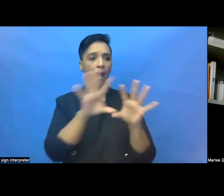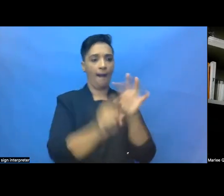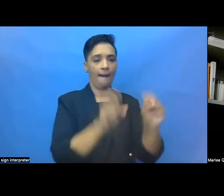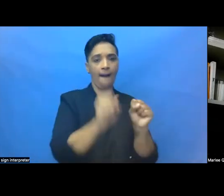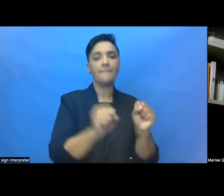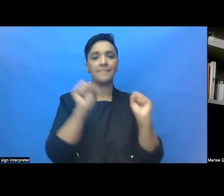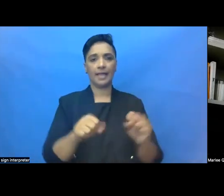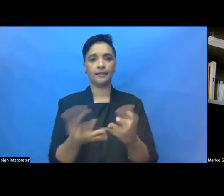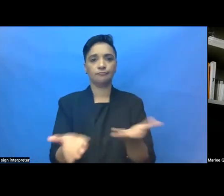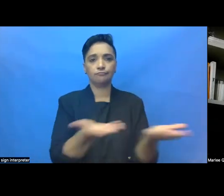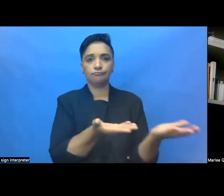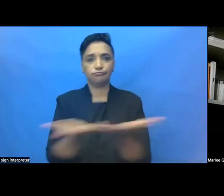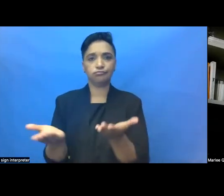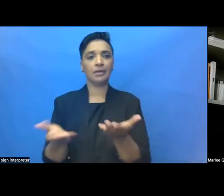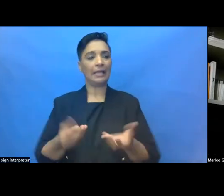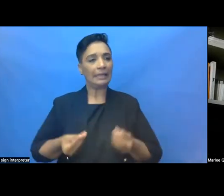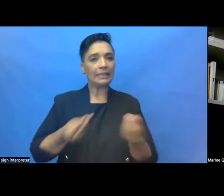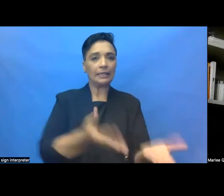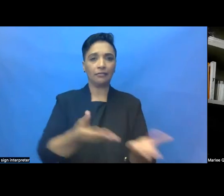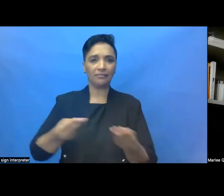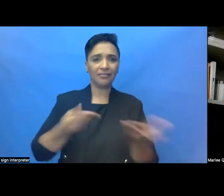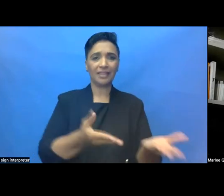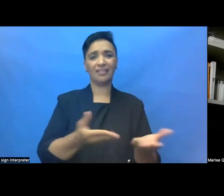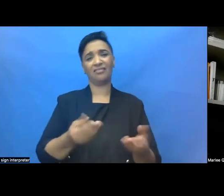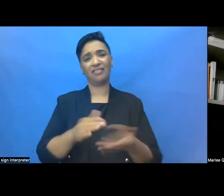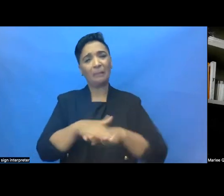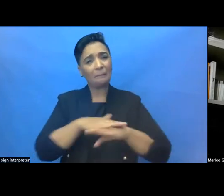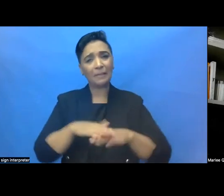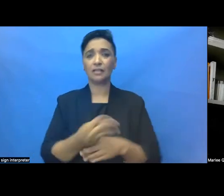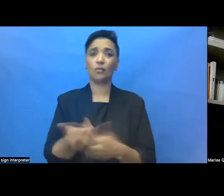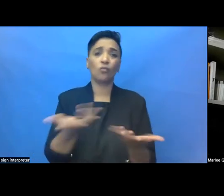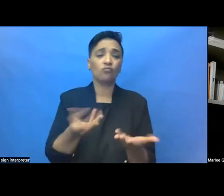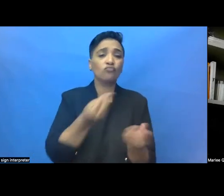provide emergency supplies, very basic, such as food,